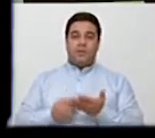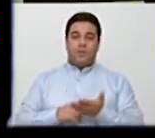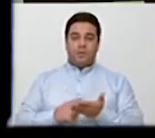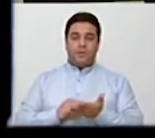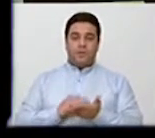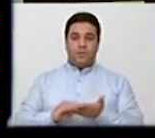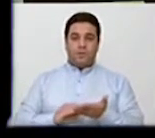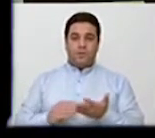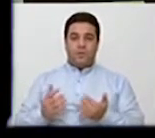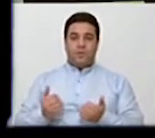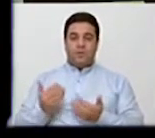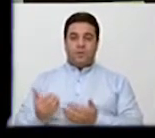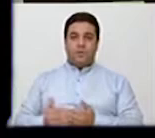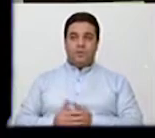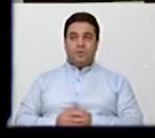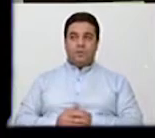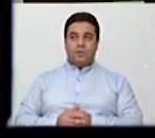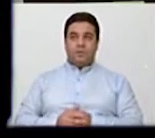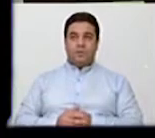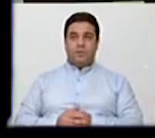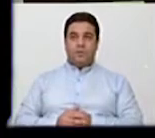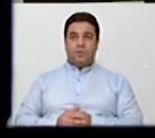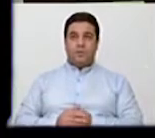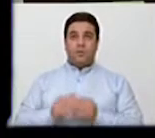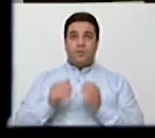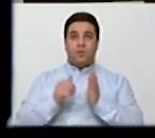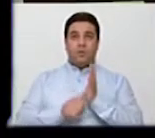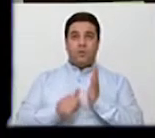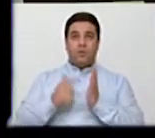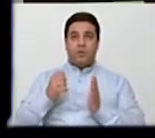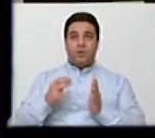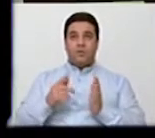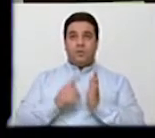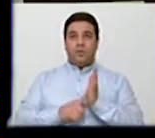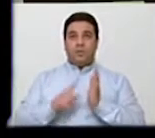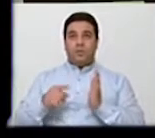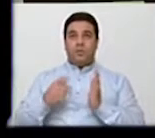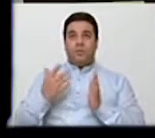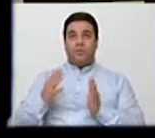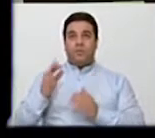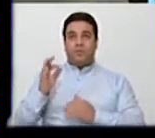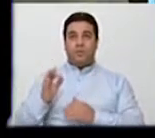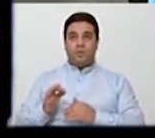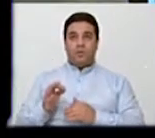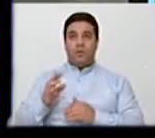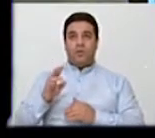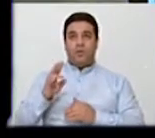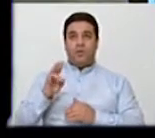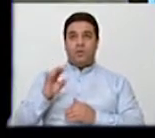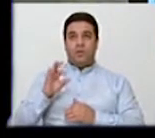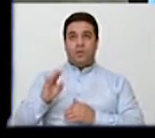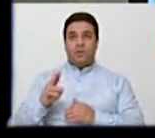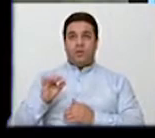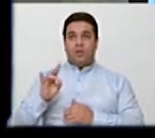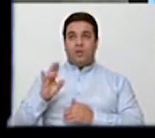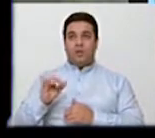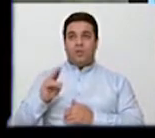daftaringizga yozib boring. 60 gram 70.5% nitrit kislotaning